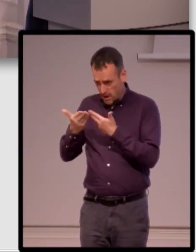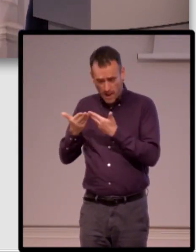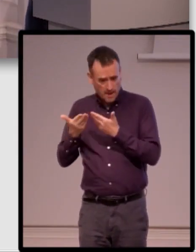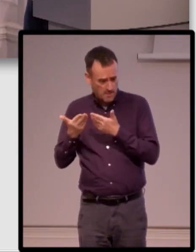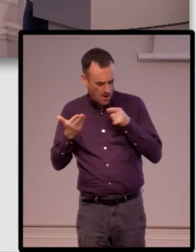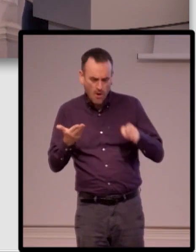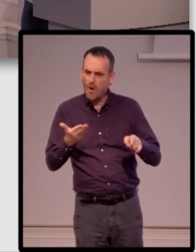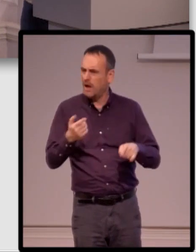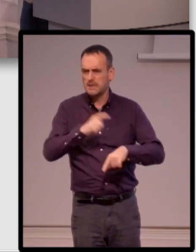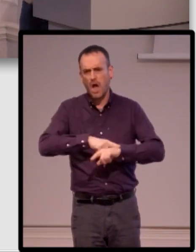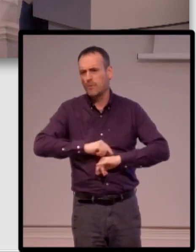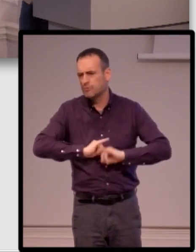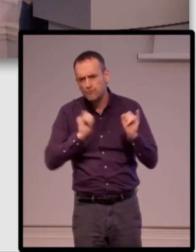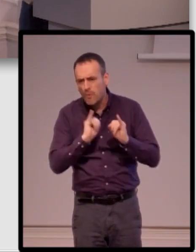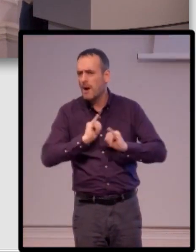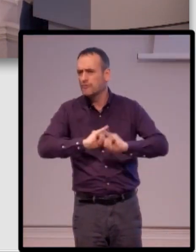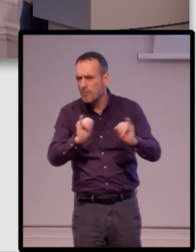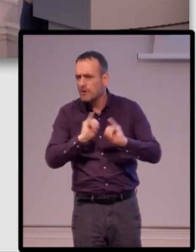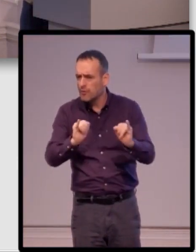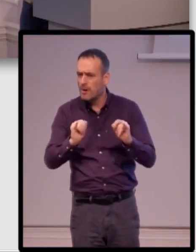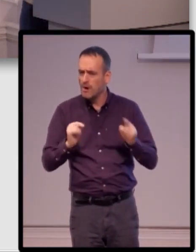her son's illness essentially on her own.